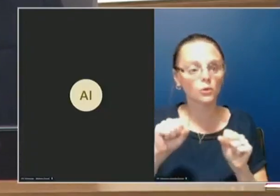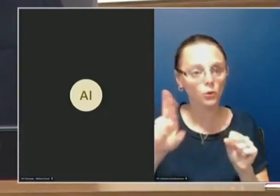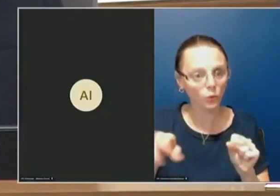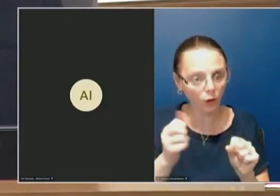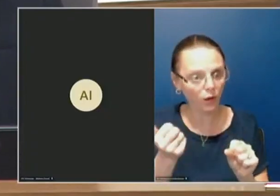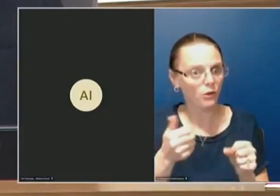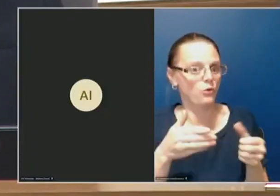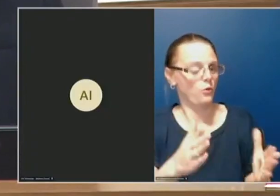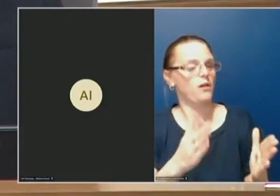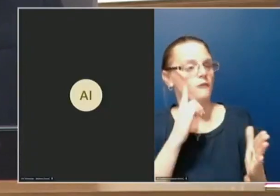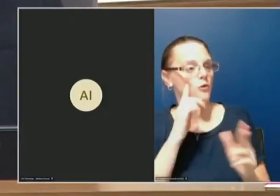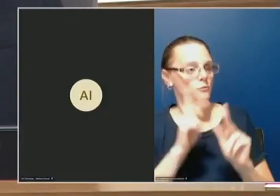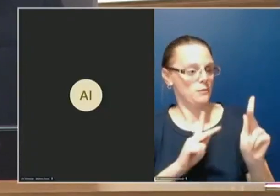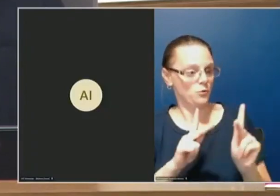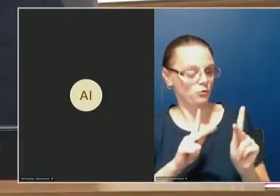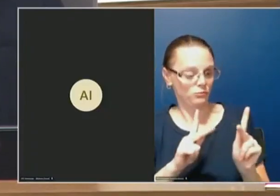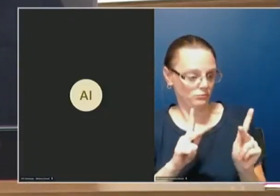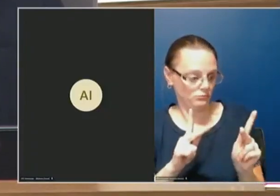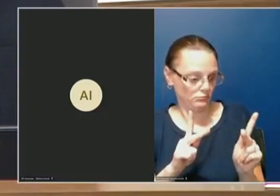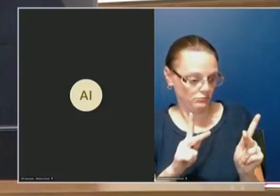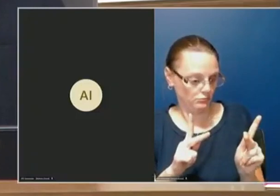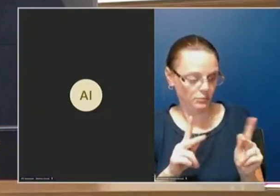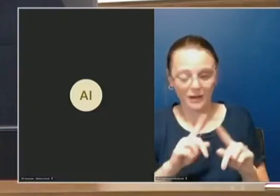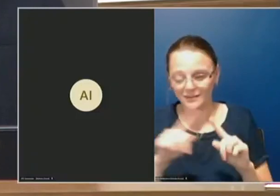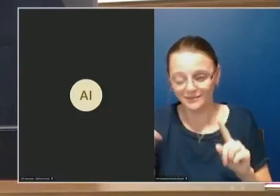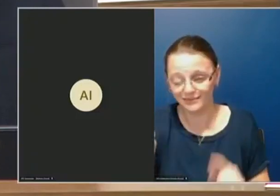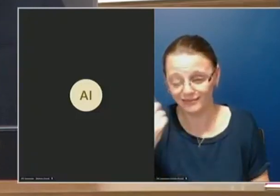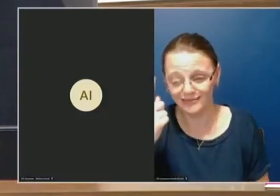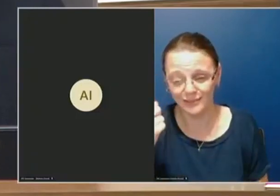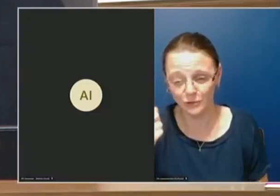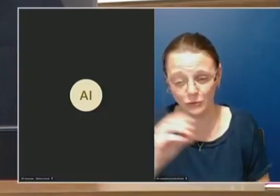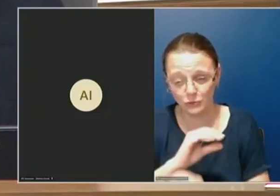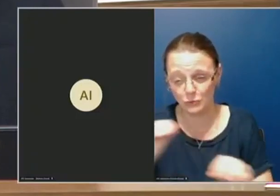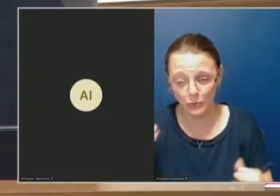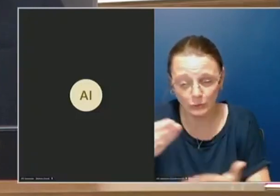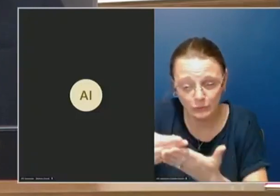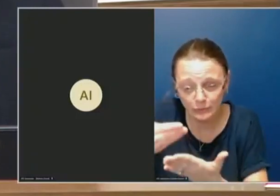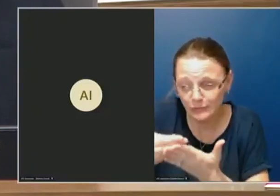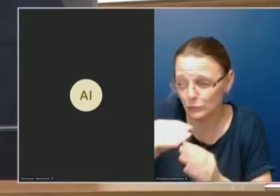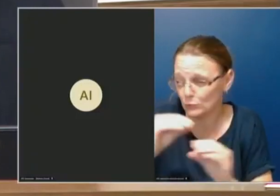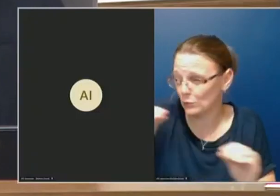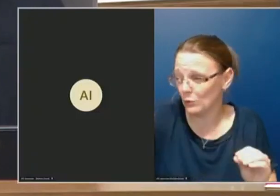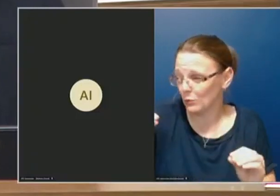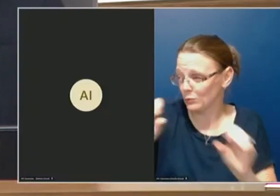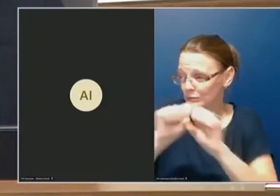choice. There is no funding, there's no other mechanism,